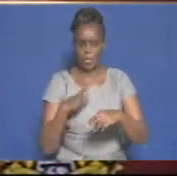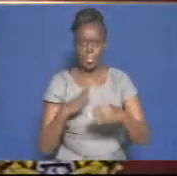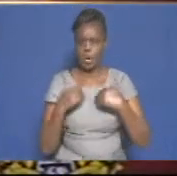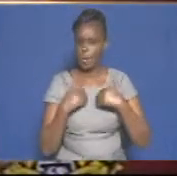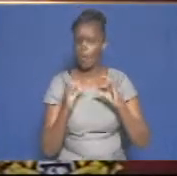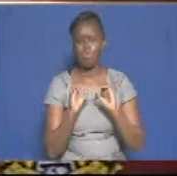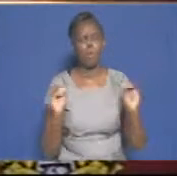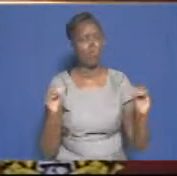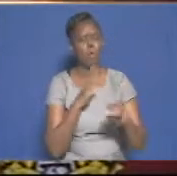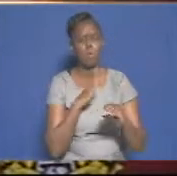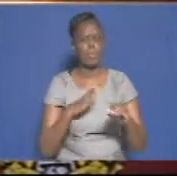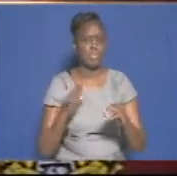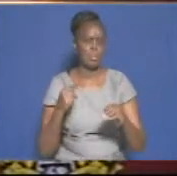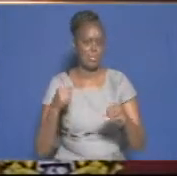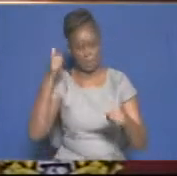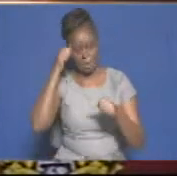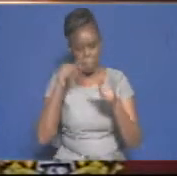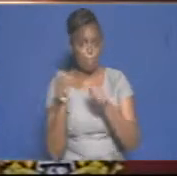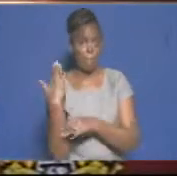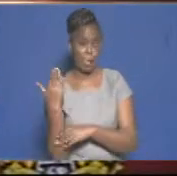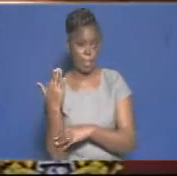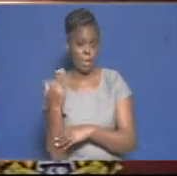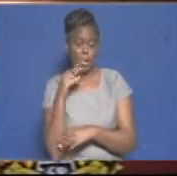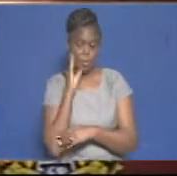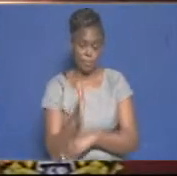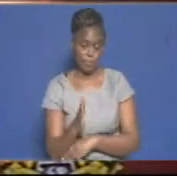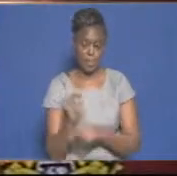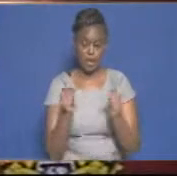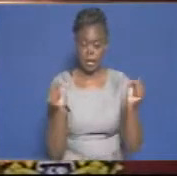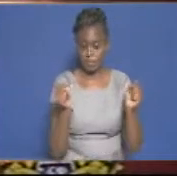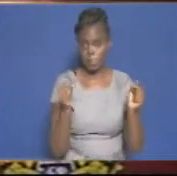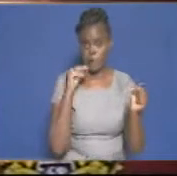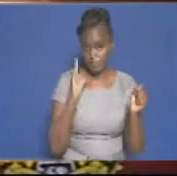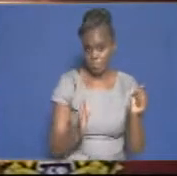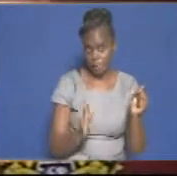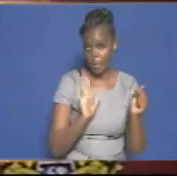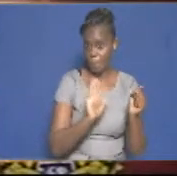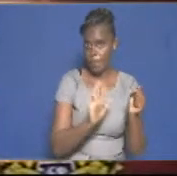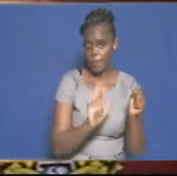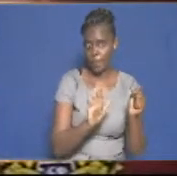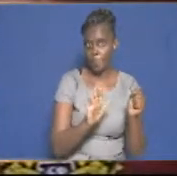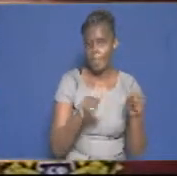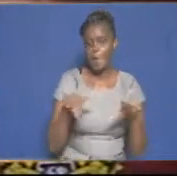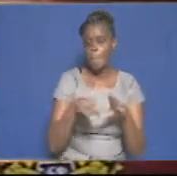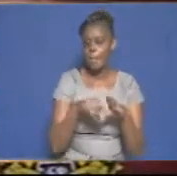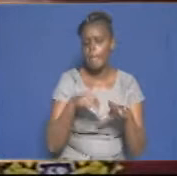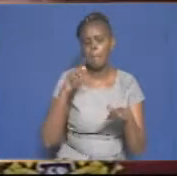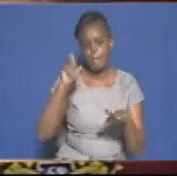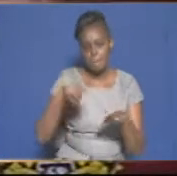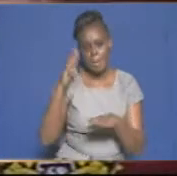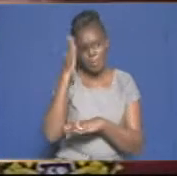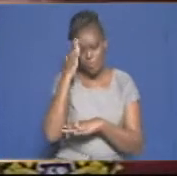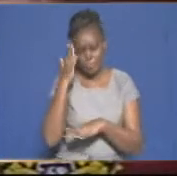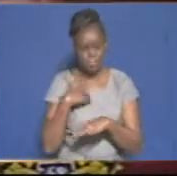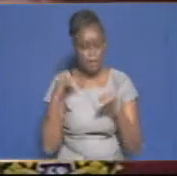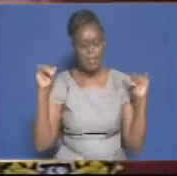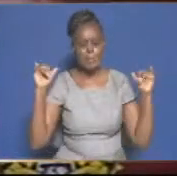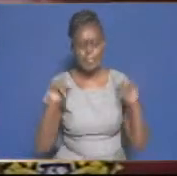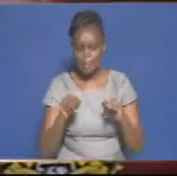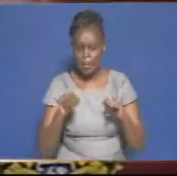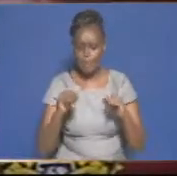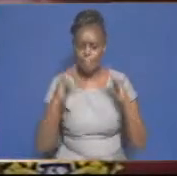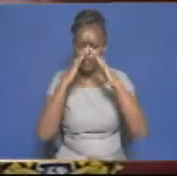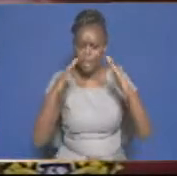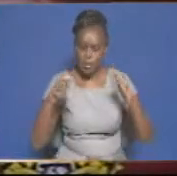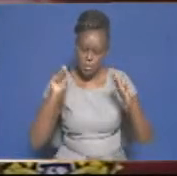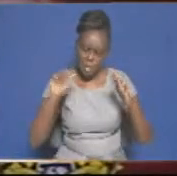no committee. And Mr. Speaker, that's why you are different from other speakers. And members must know. So I stayed in this house for about